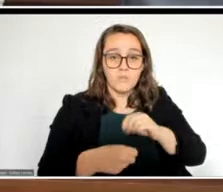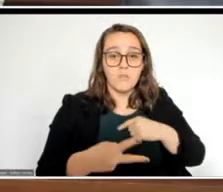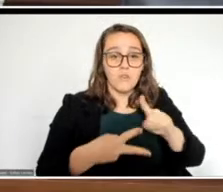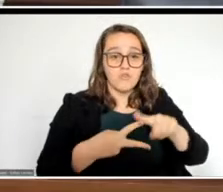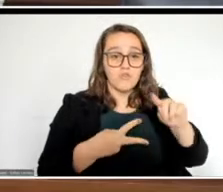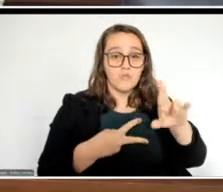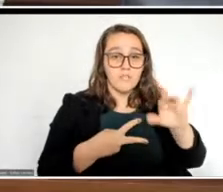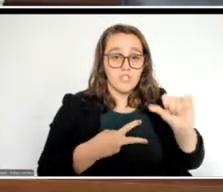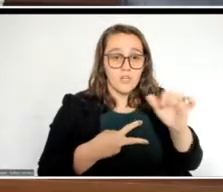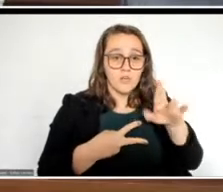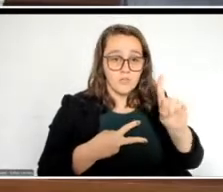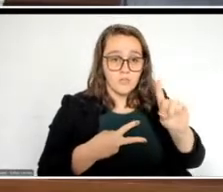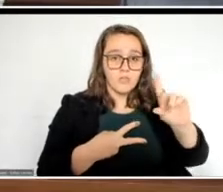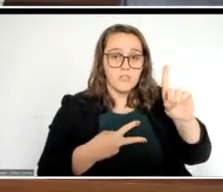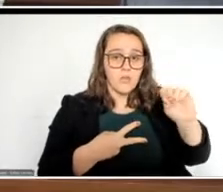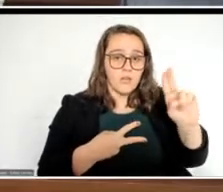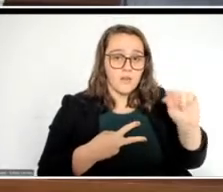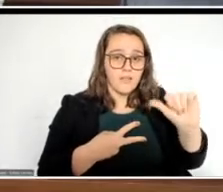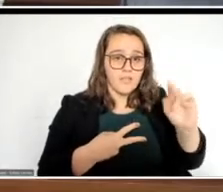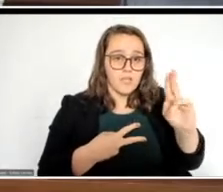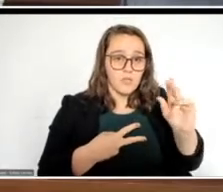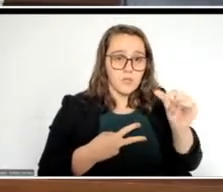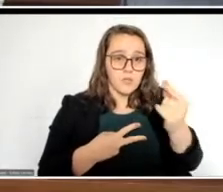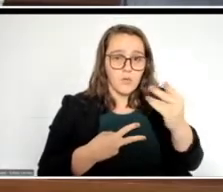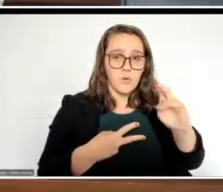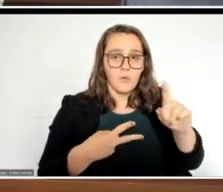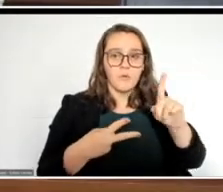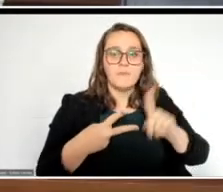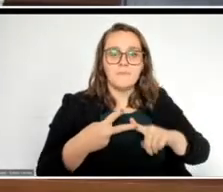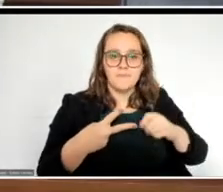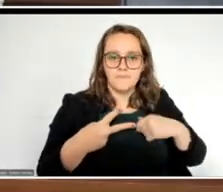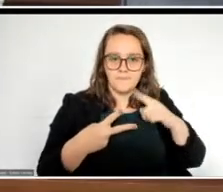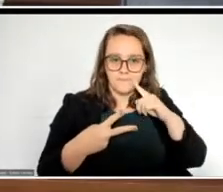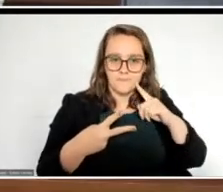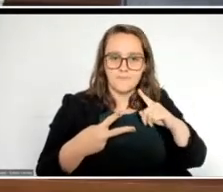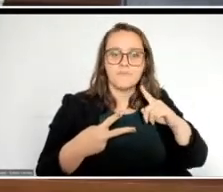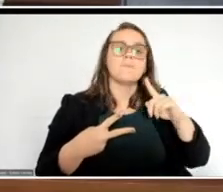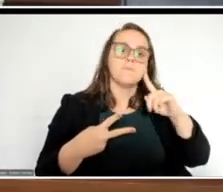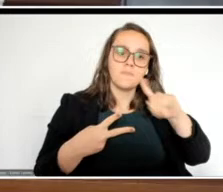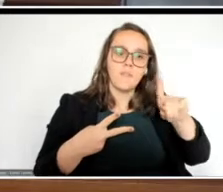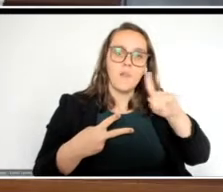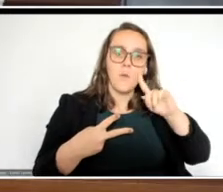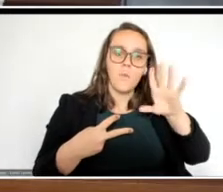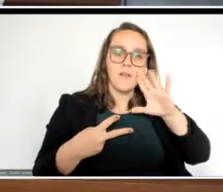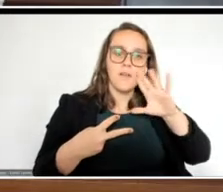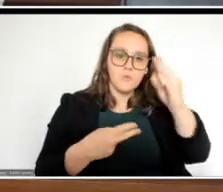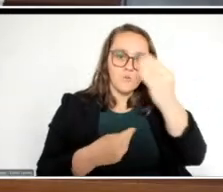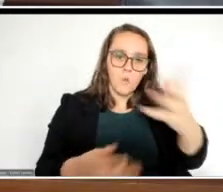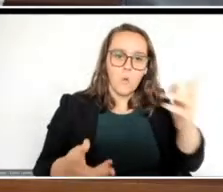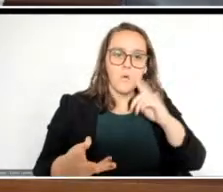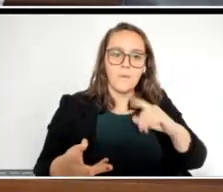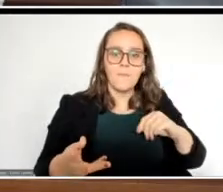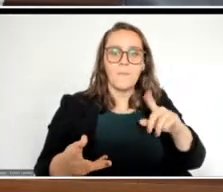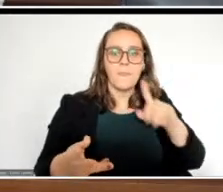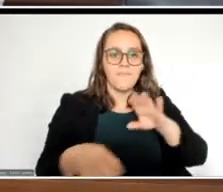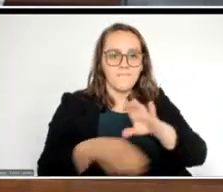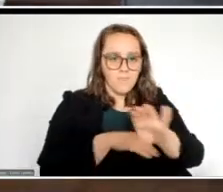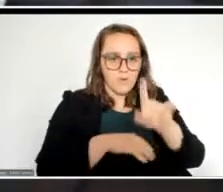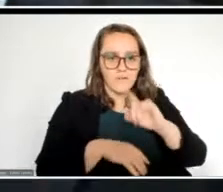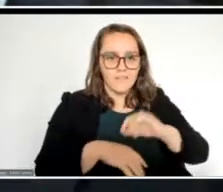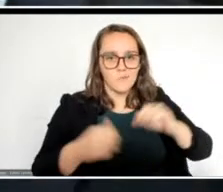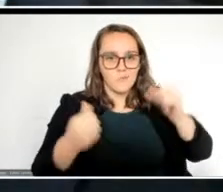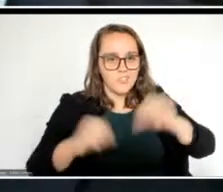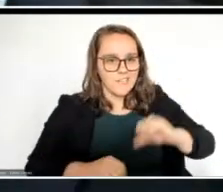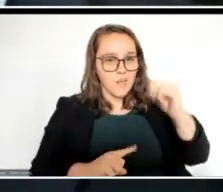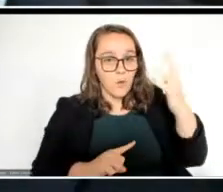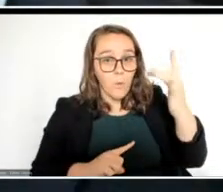Trump, learned of Mr. Clark's proposal, here's why they said they forcefully rejected it. And I